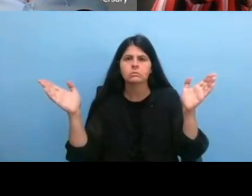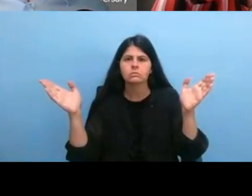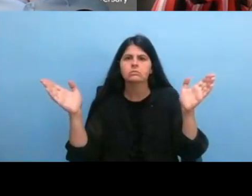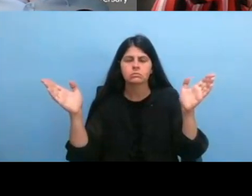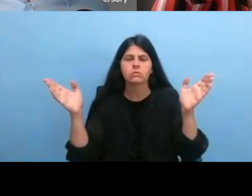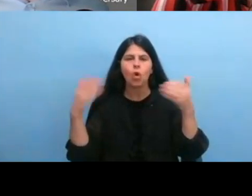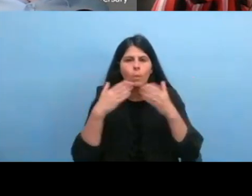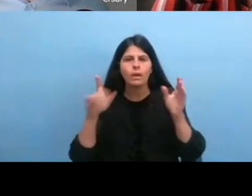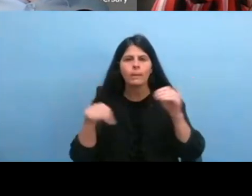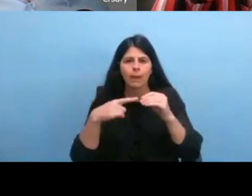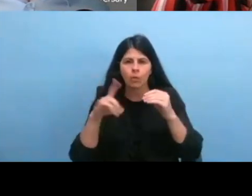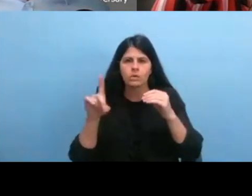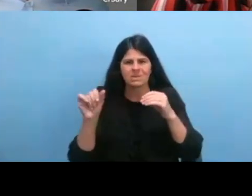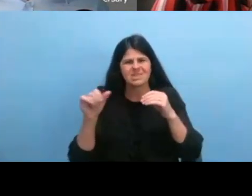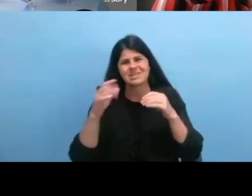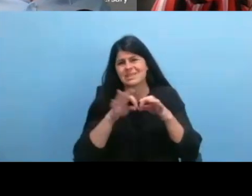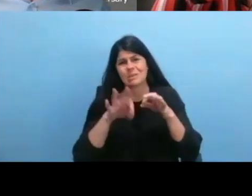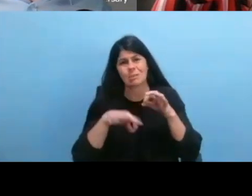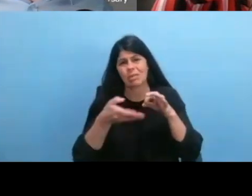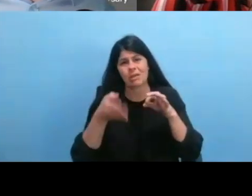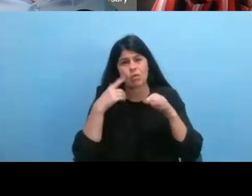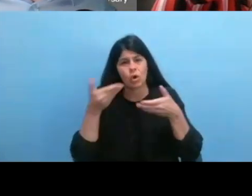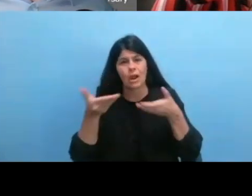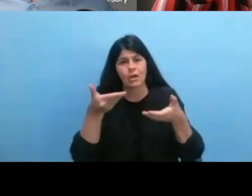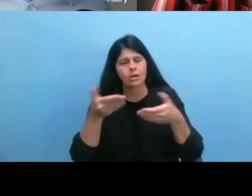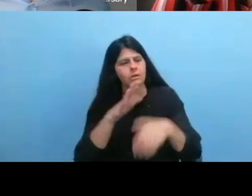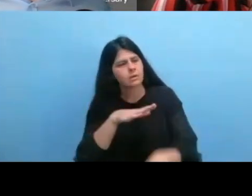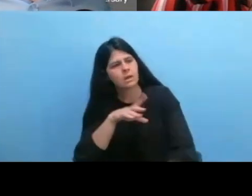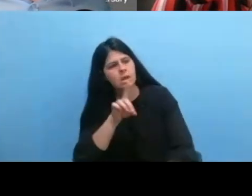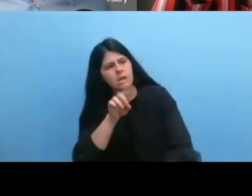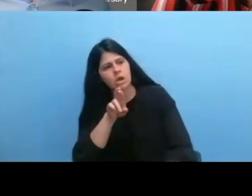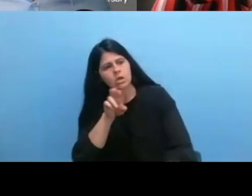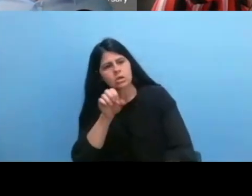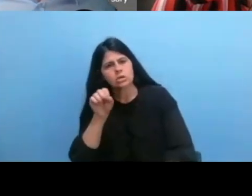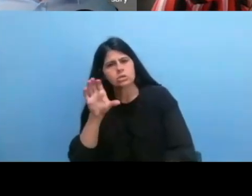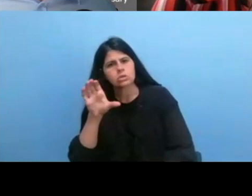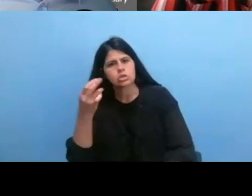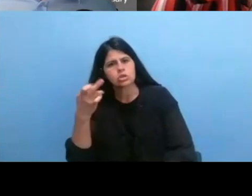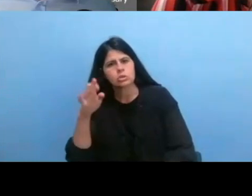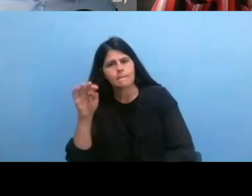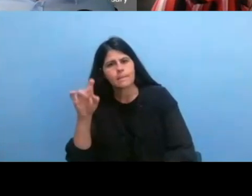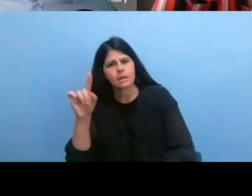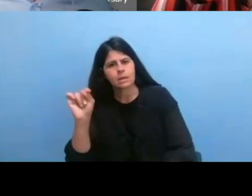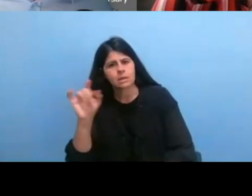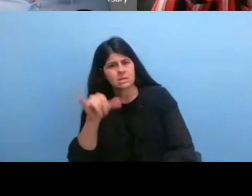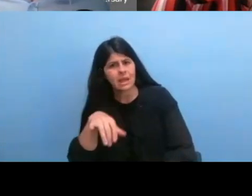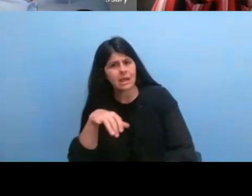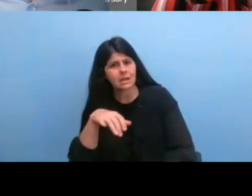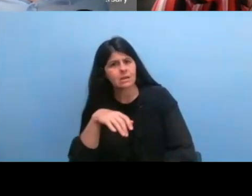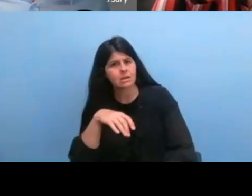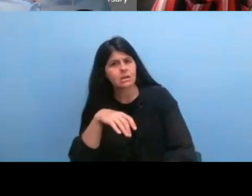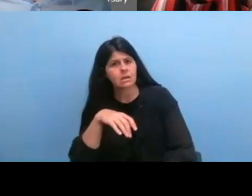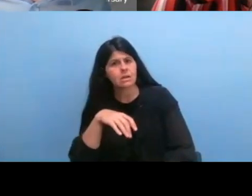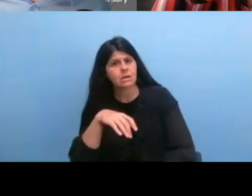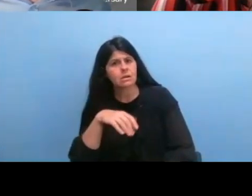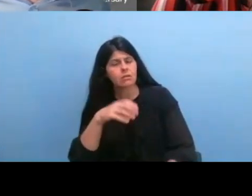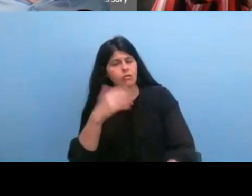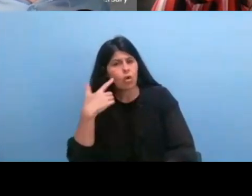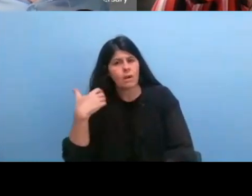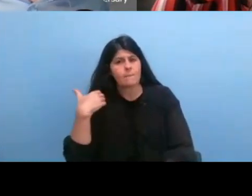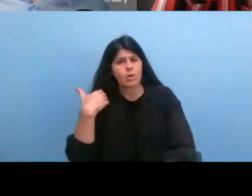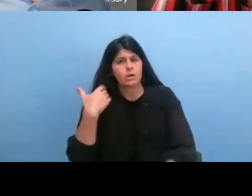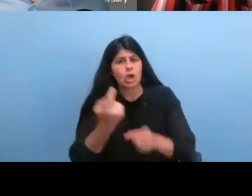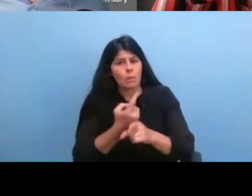part of hiring. And Dr. Schmidt, for employers, is that an appropriate conversation to have? I think some people are